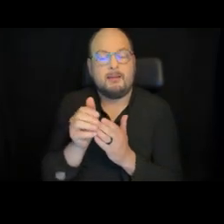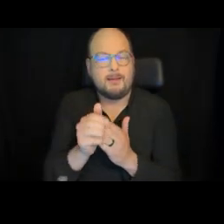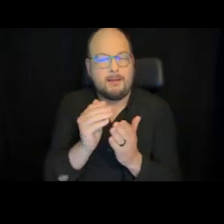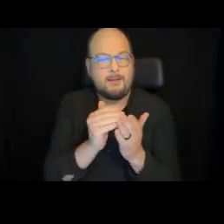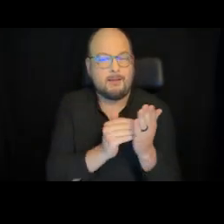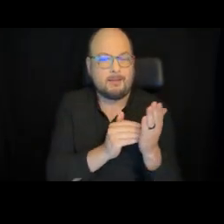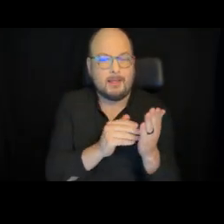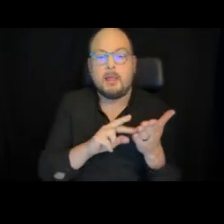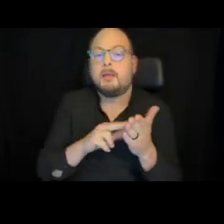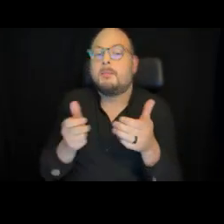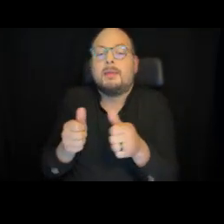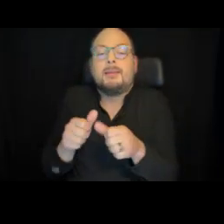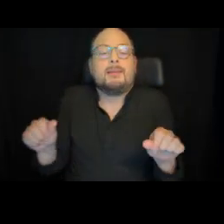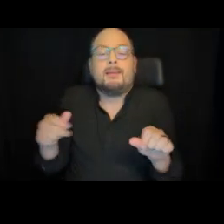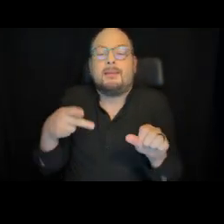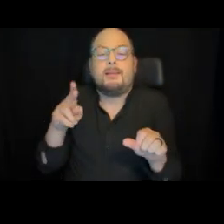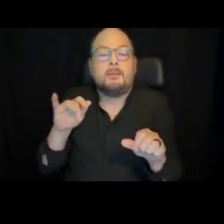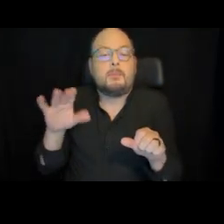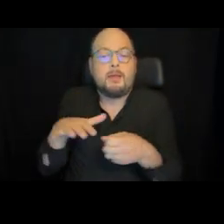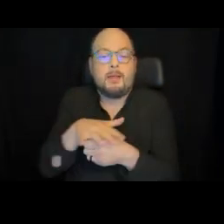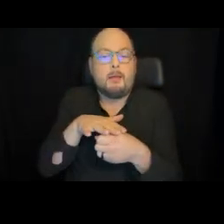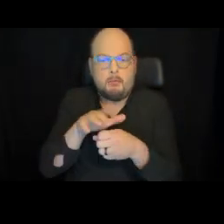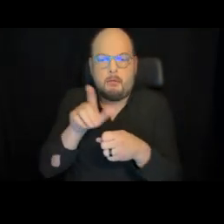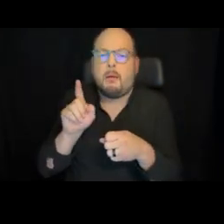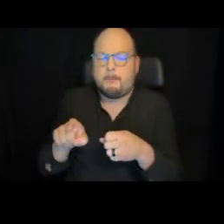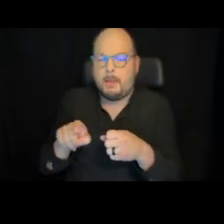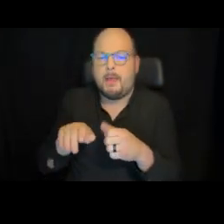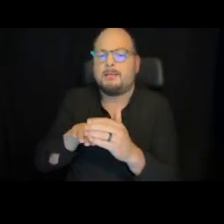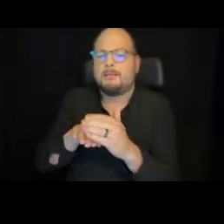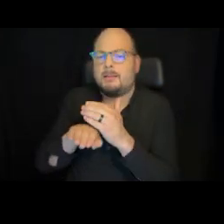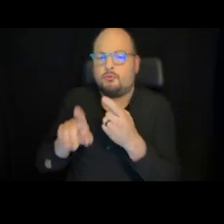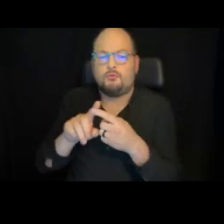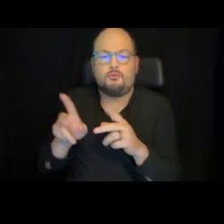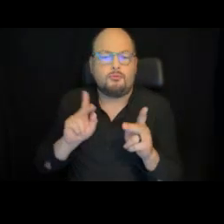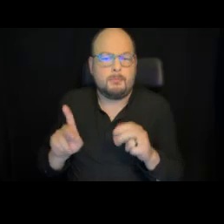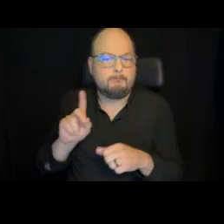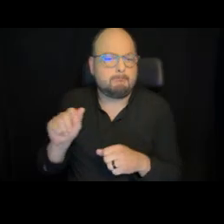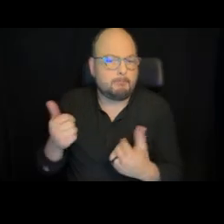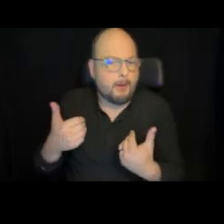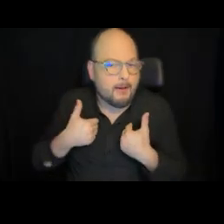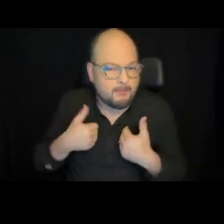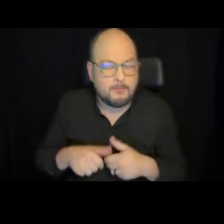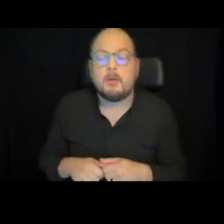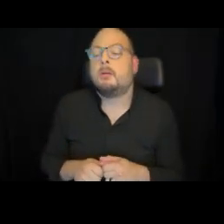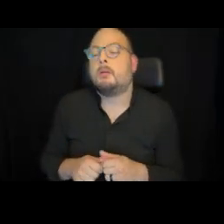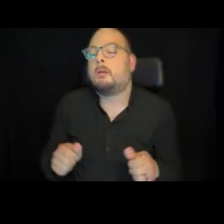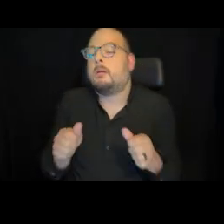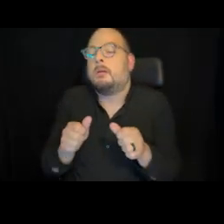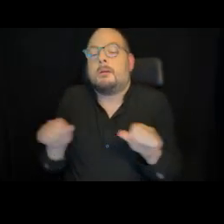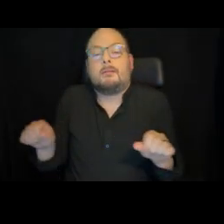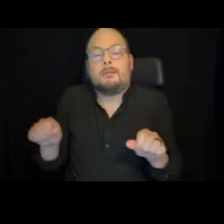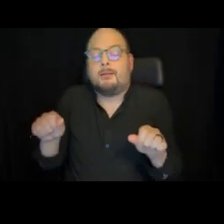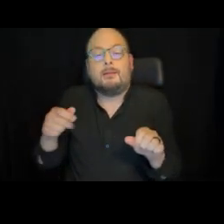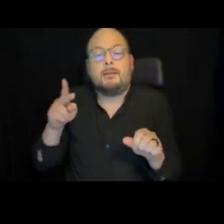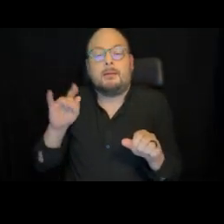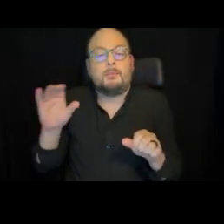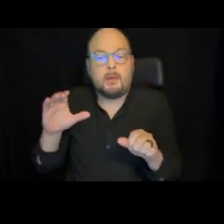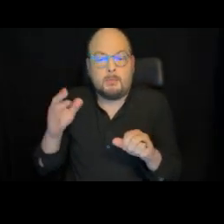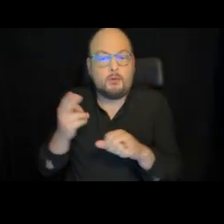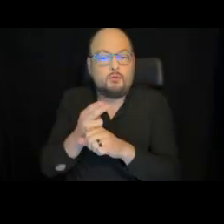be accessible for persons with disabilities. The appliances and fixtures in common use and public use kitchens must